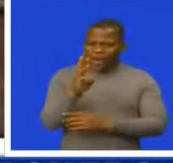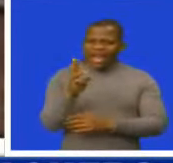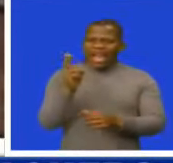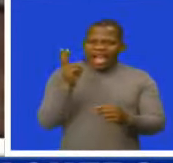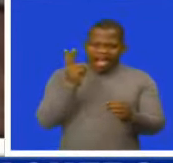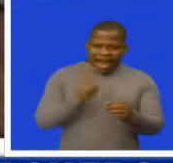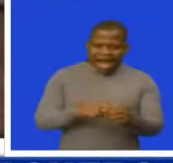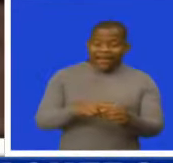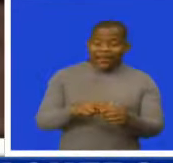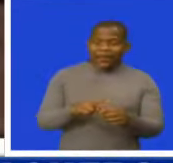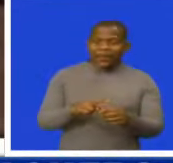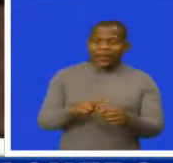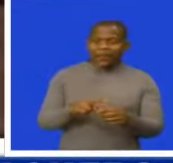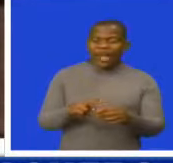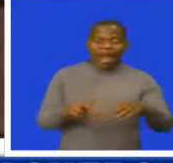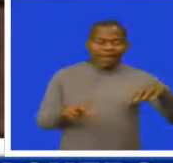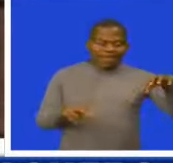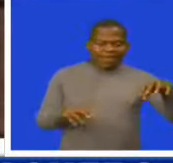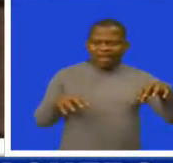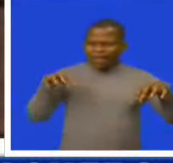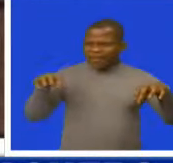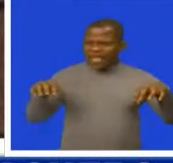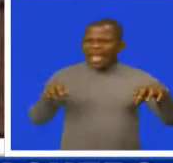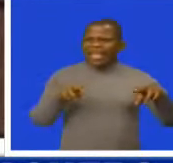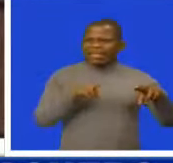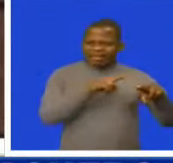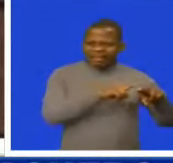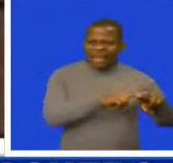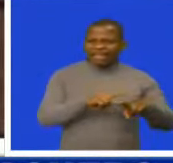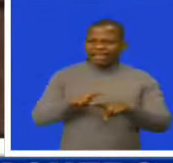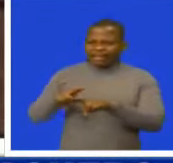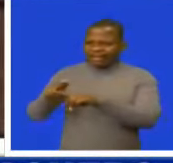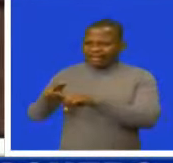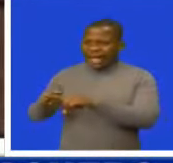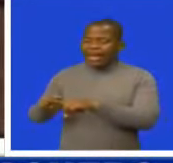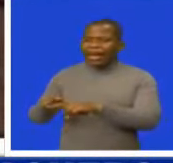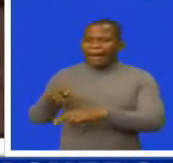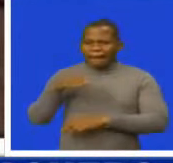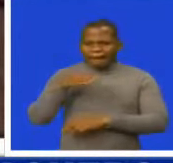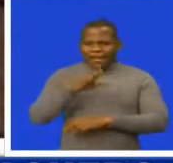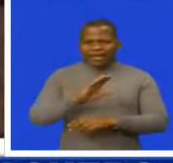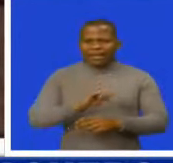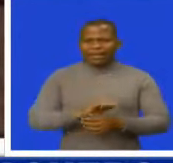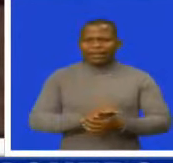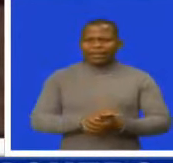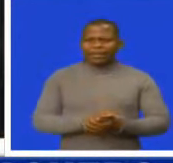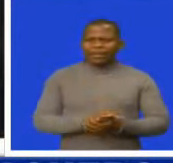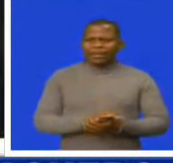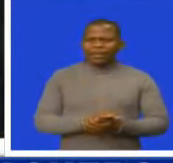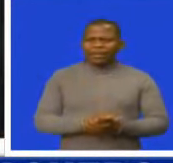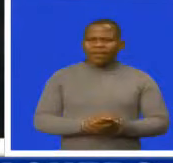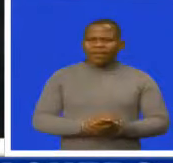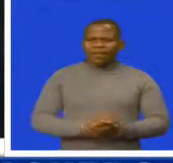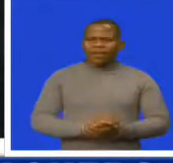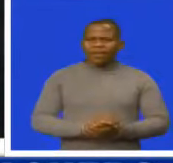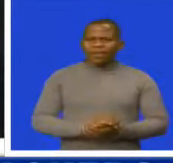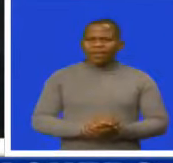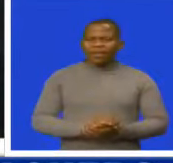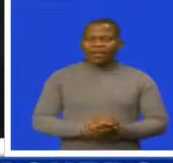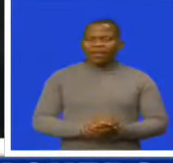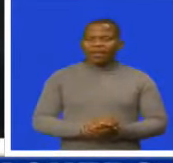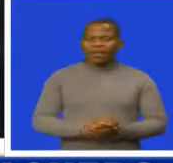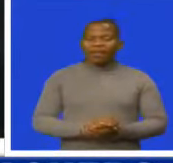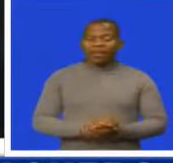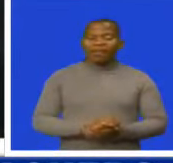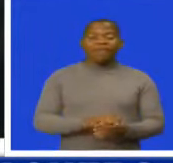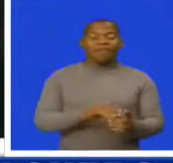ne social distancing tikolo tinema challenges langafanani but mainly it's a primary ngilama desk gumbi uthi uma